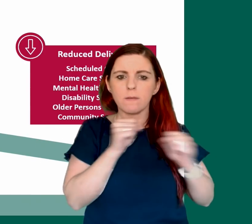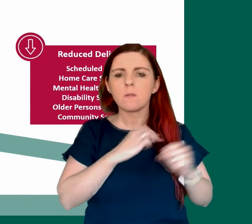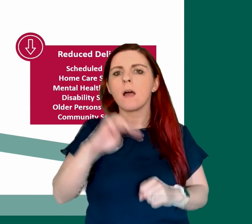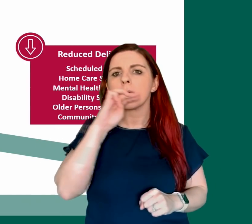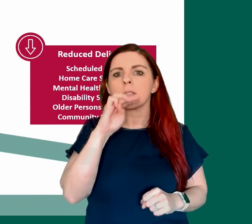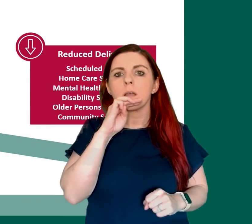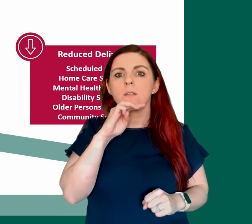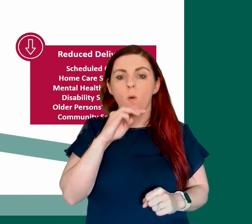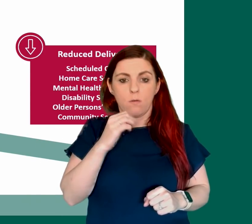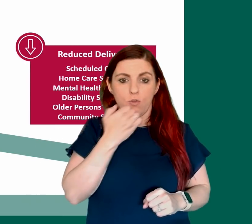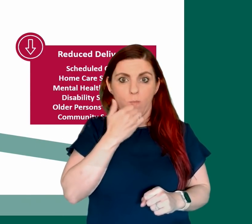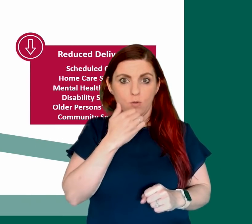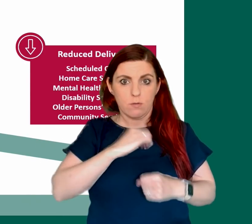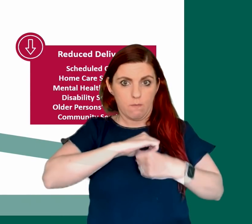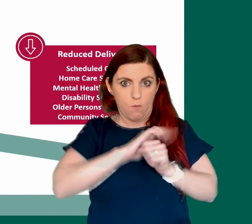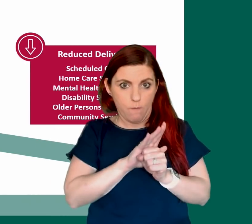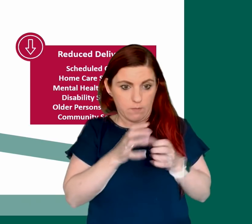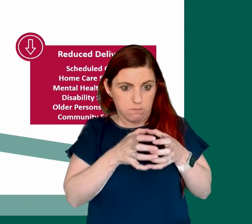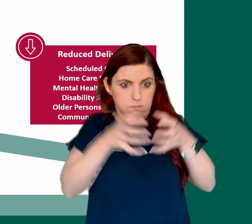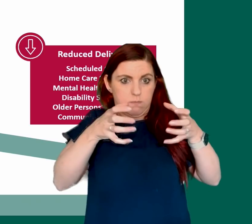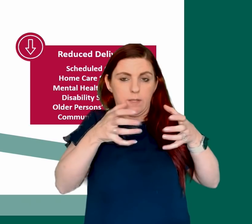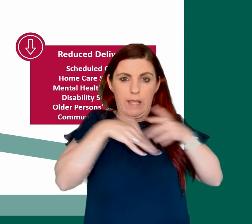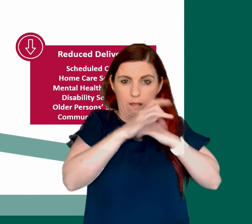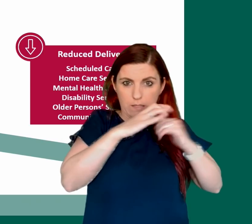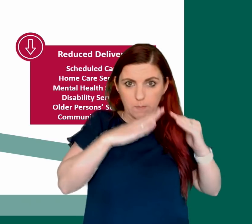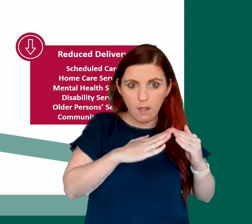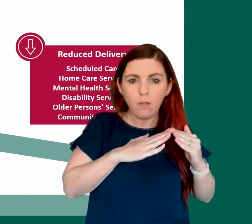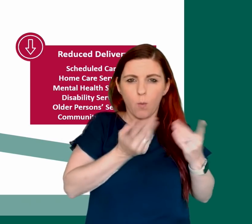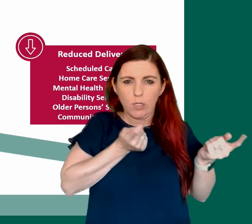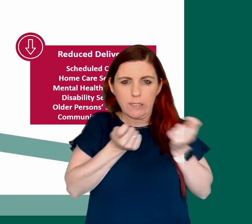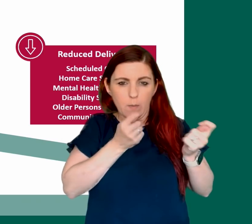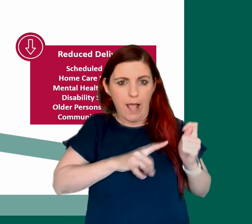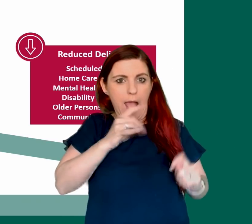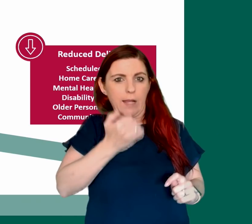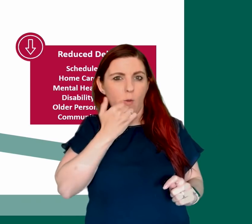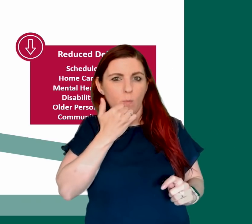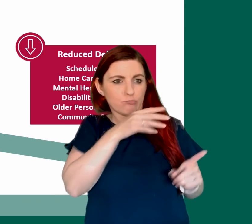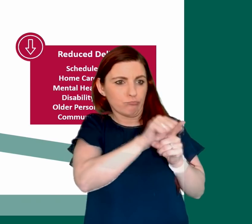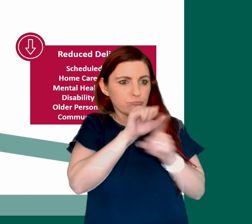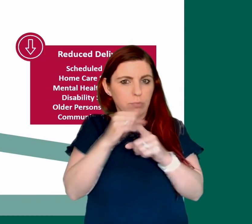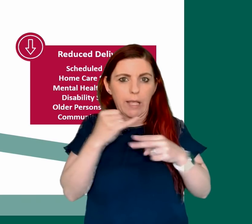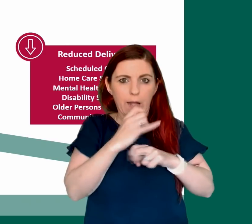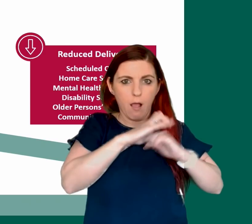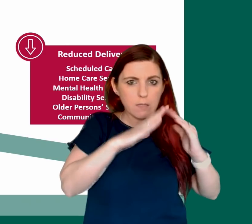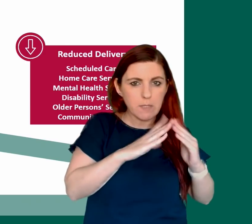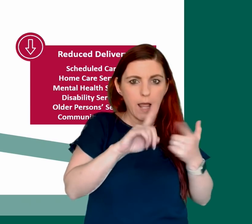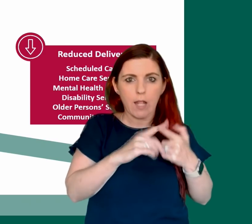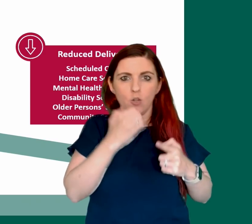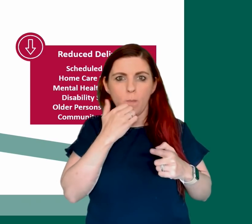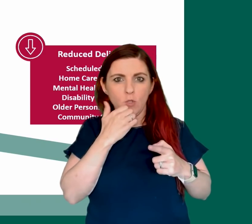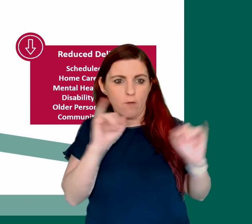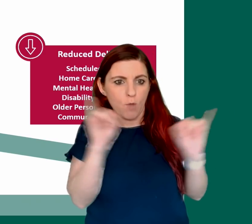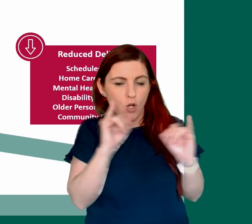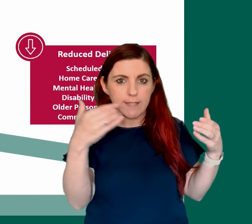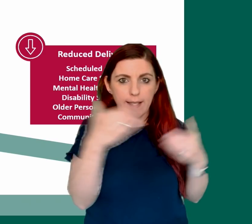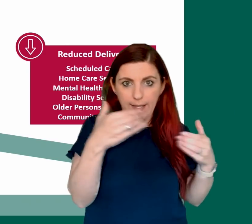COVID goes up, so in terms of the highest priority, when we are really dealing with high numbers of COVID cases and high numbers of unscheduled care,